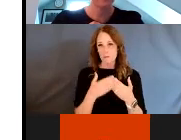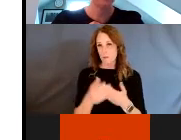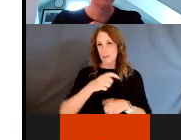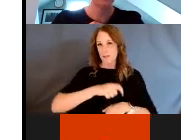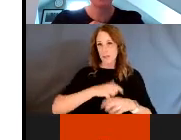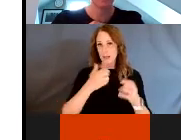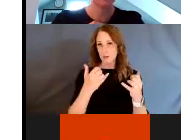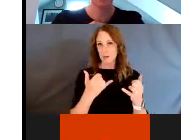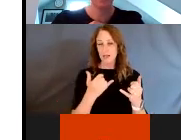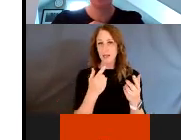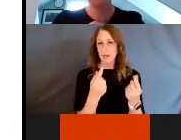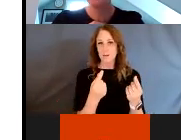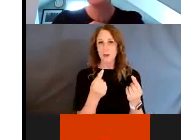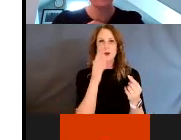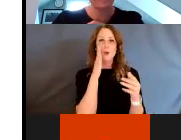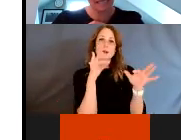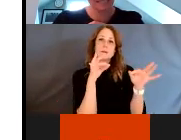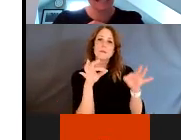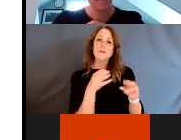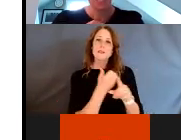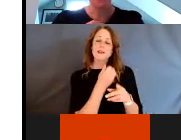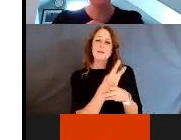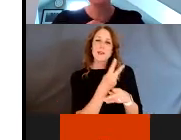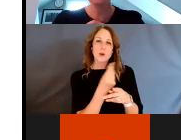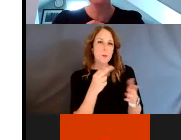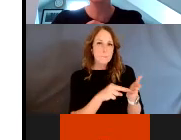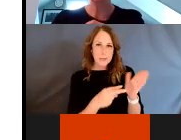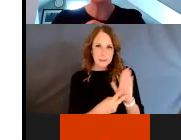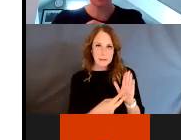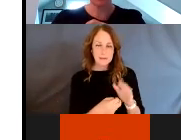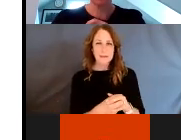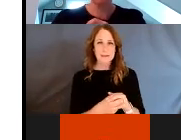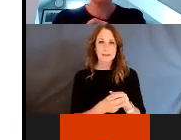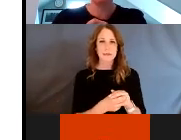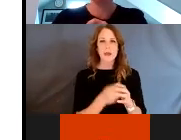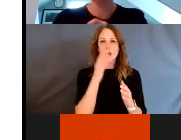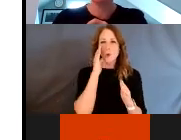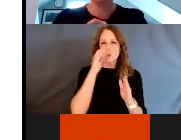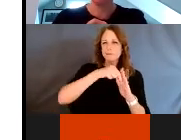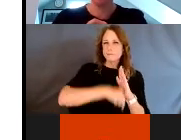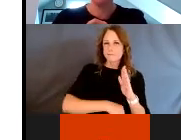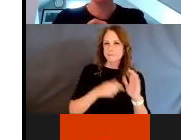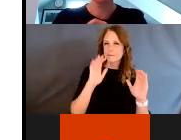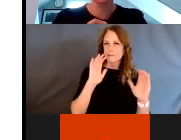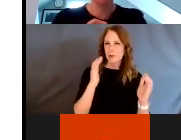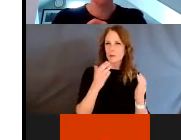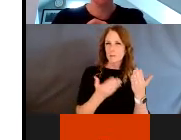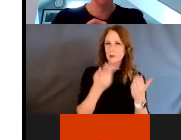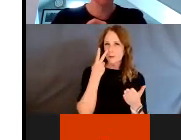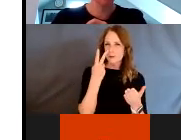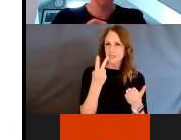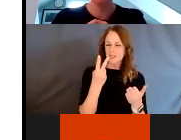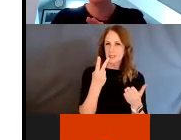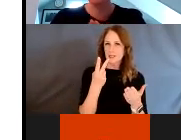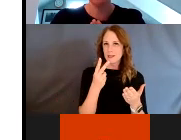we are going to explain self-care. What is this? And we're going to go a little deeper than what you might have seen on TikTok